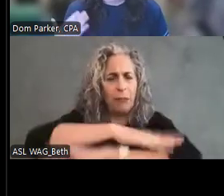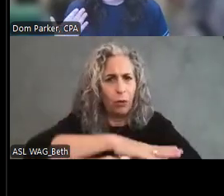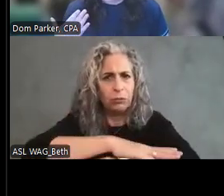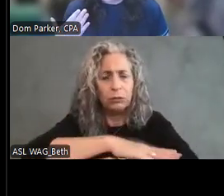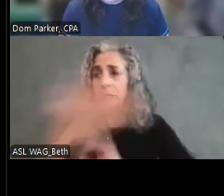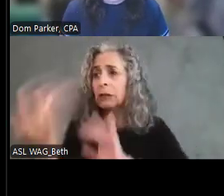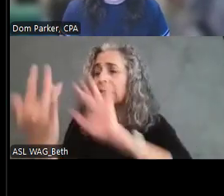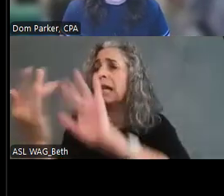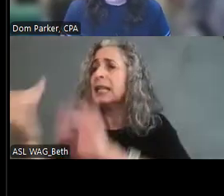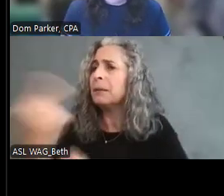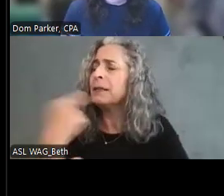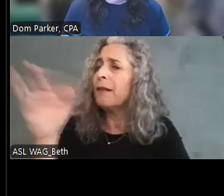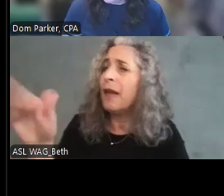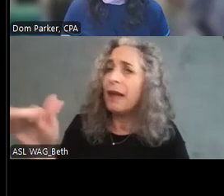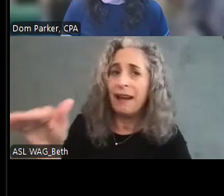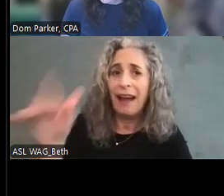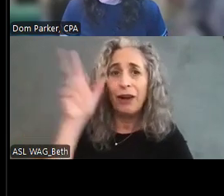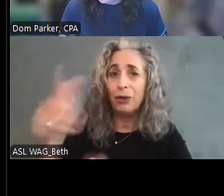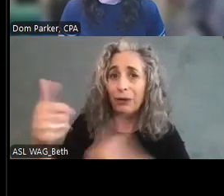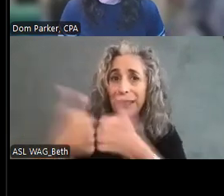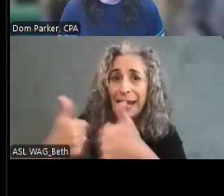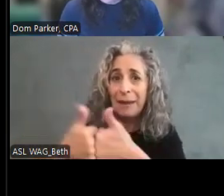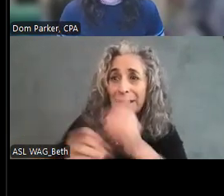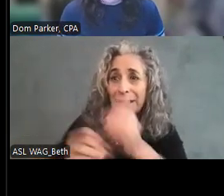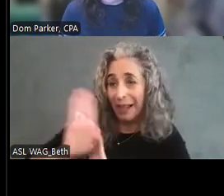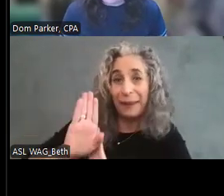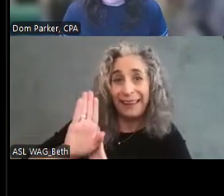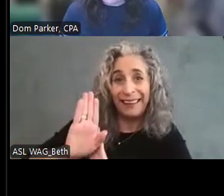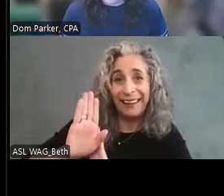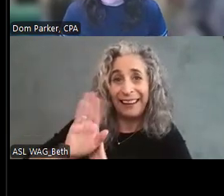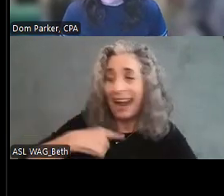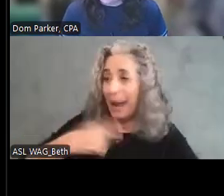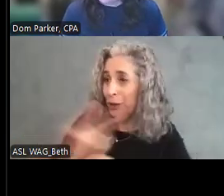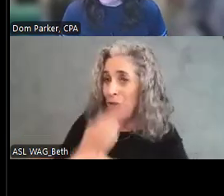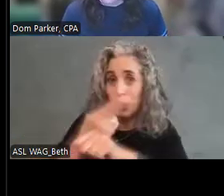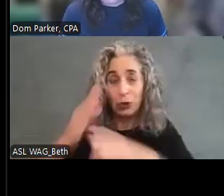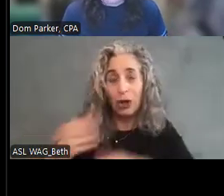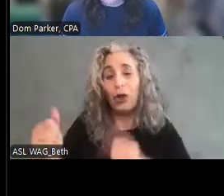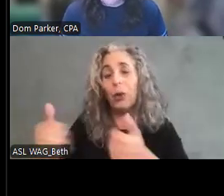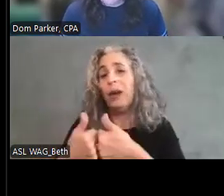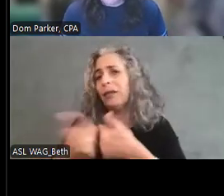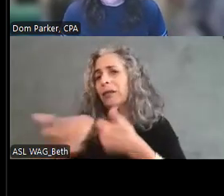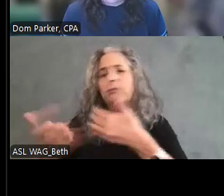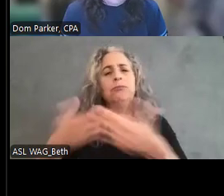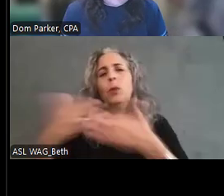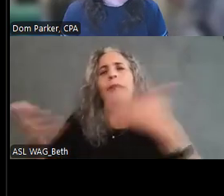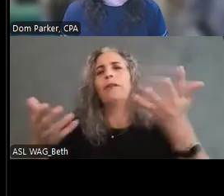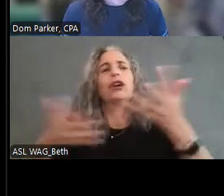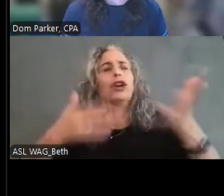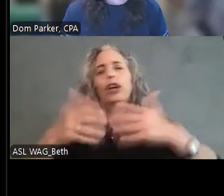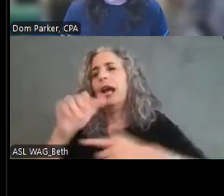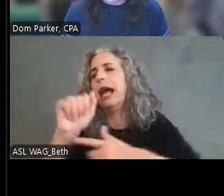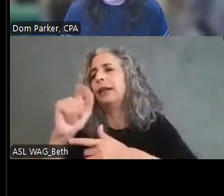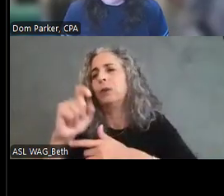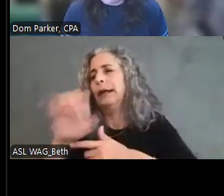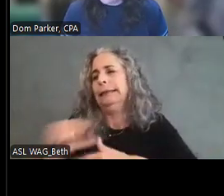saying, hey, I heard you have a game in development. I'm a user with, so-and-so, XYZ.